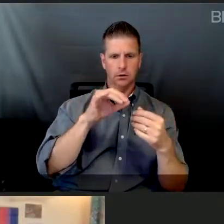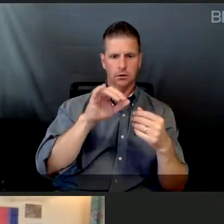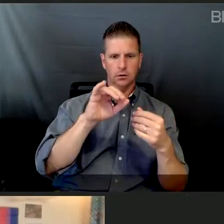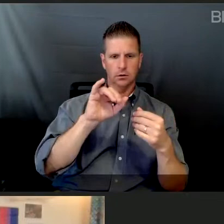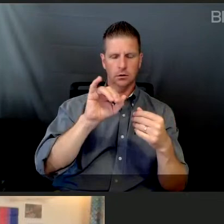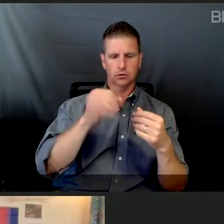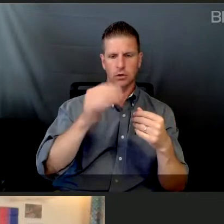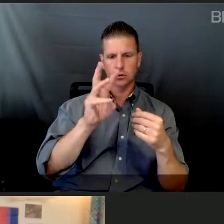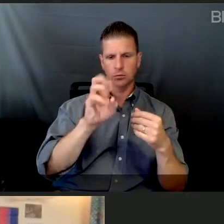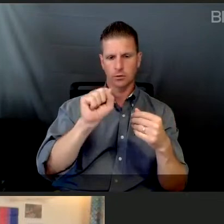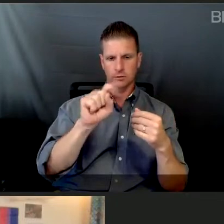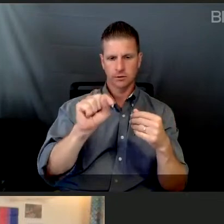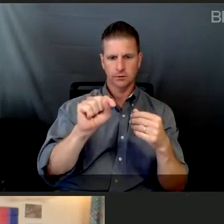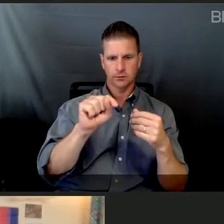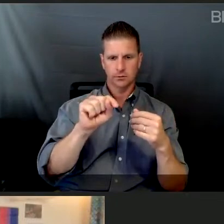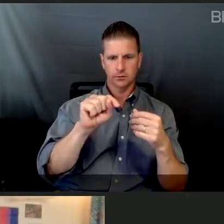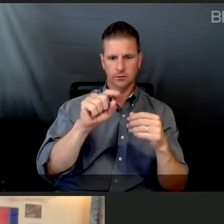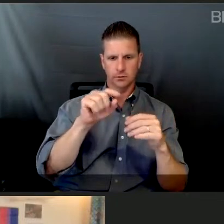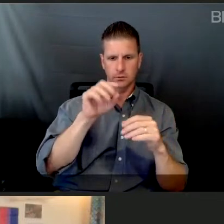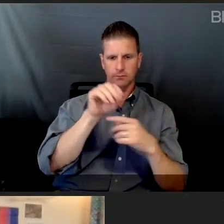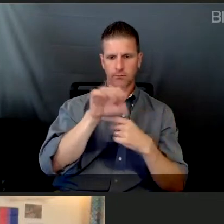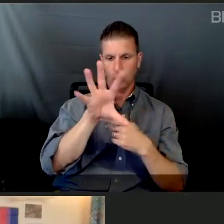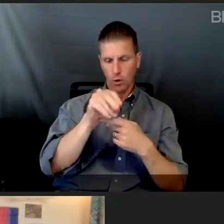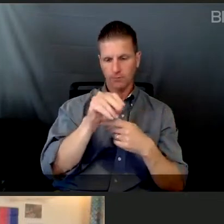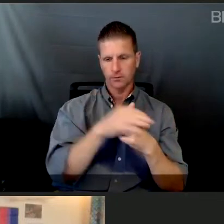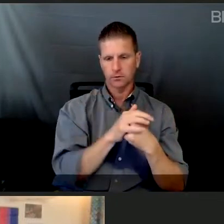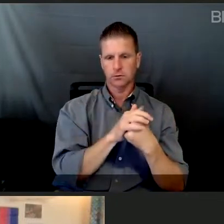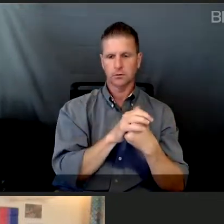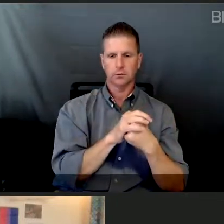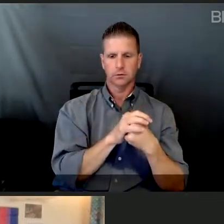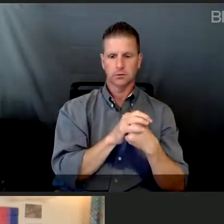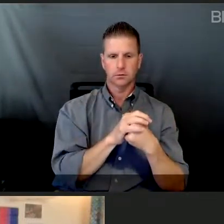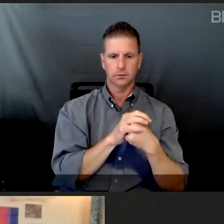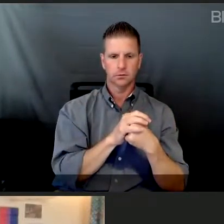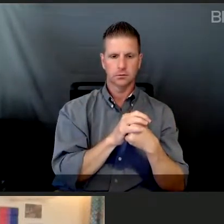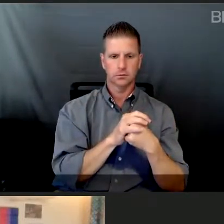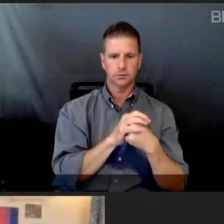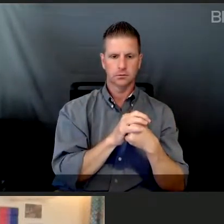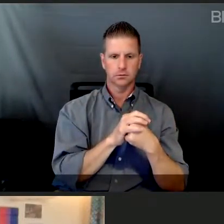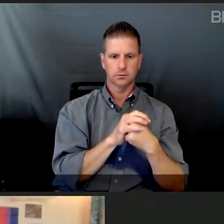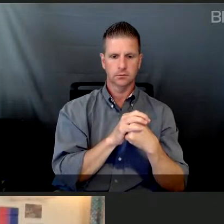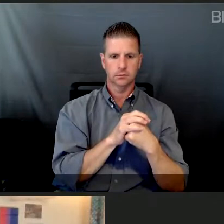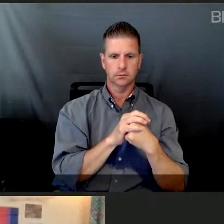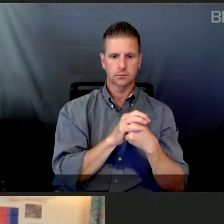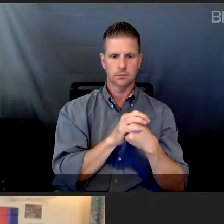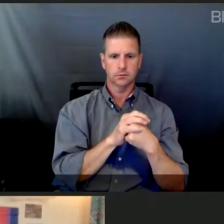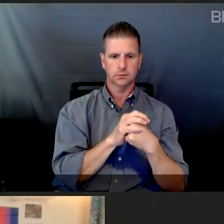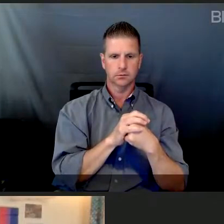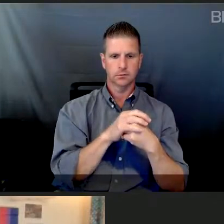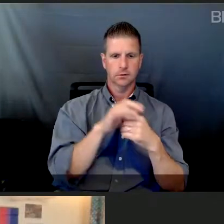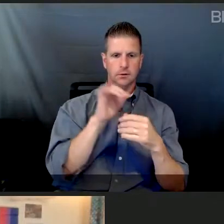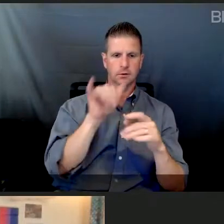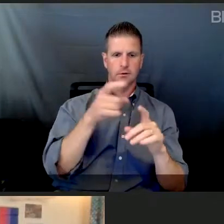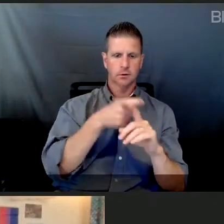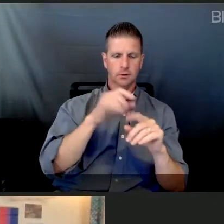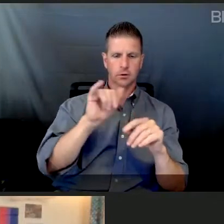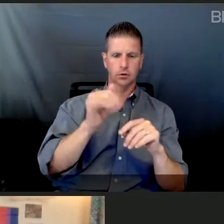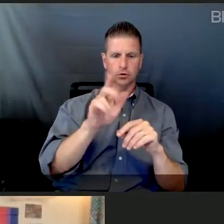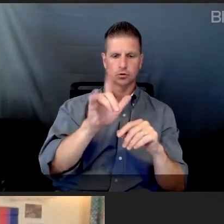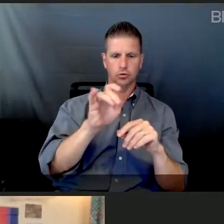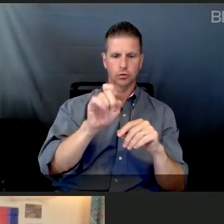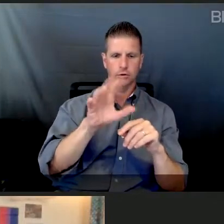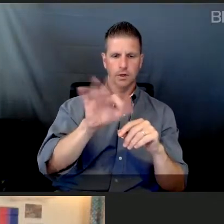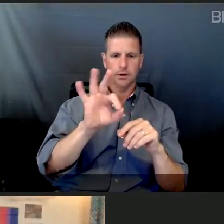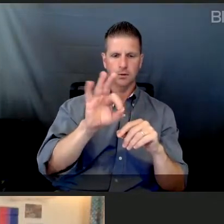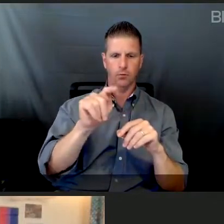Webb Space Telescope photographed? Wow, that's a from question. Yeah, sorry, that's from Juliet at the Fort